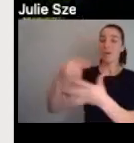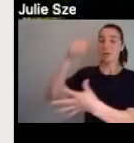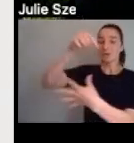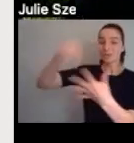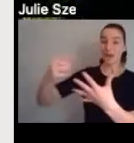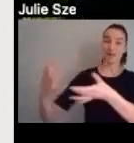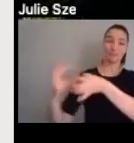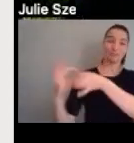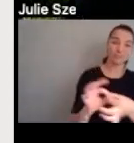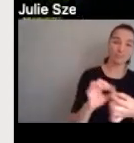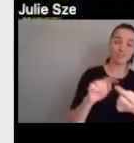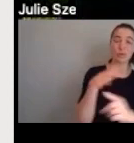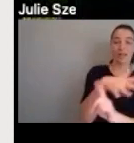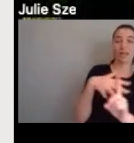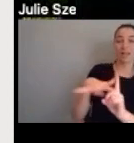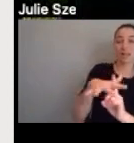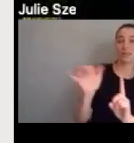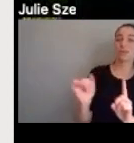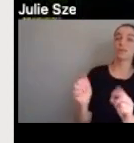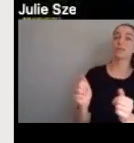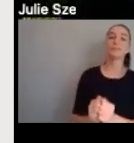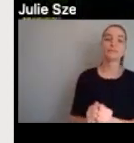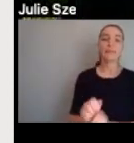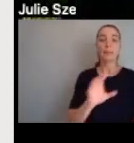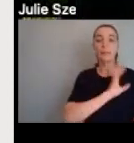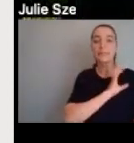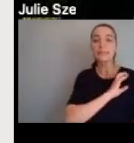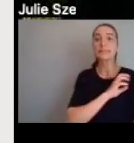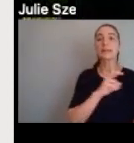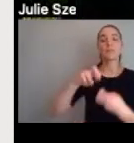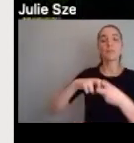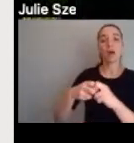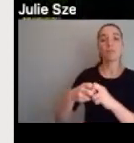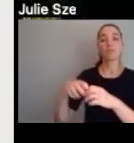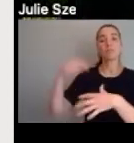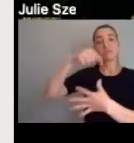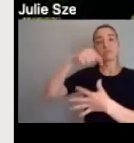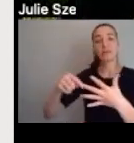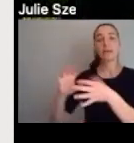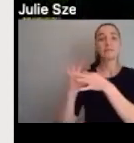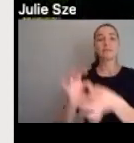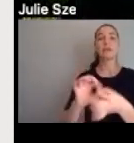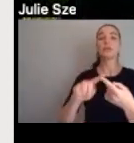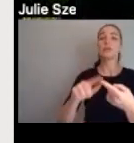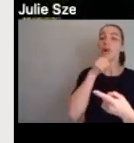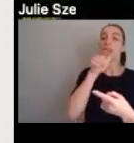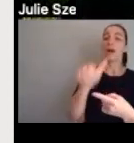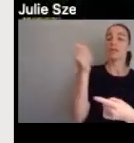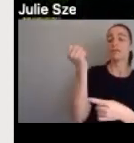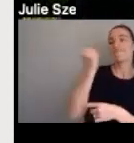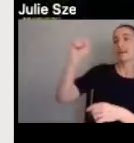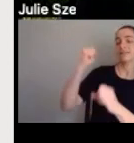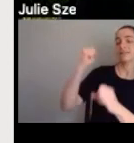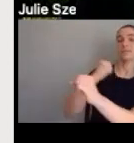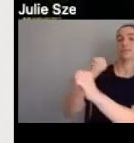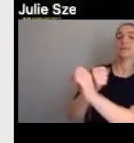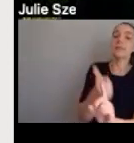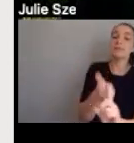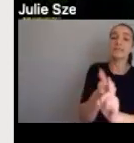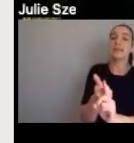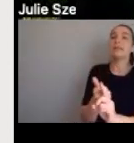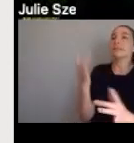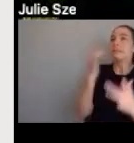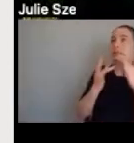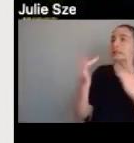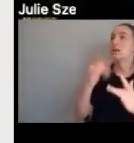and climate disaster is apparent to many around the world who protests against fascists and extreme economic and social inequality made